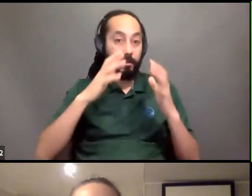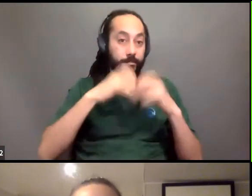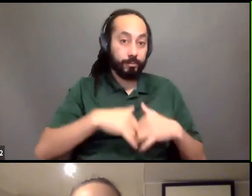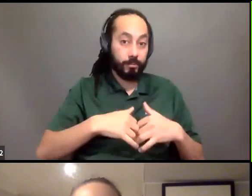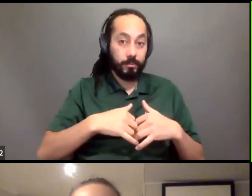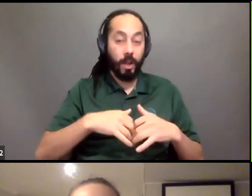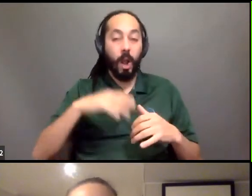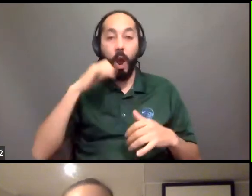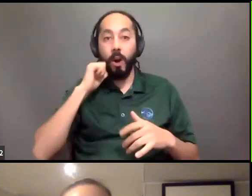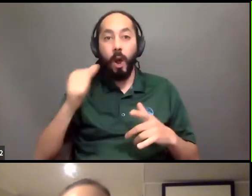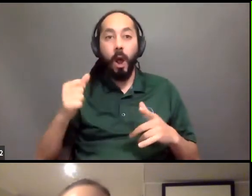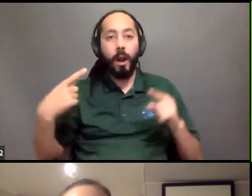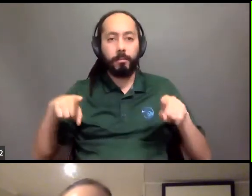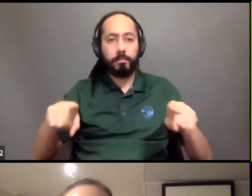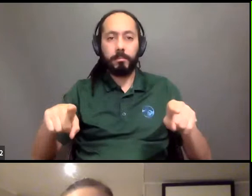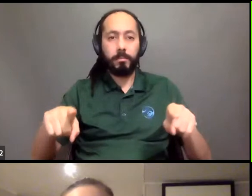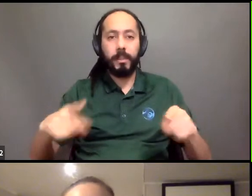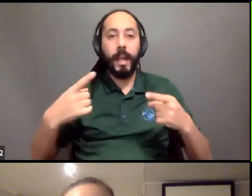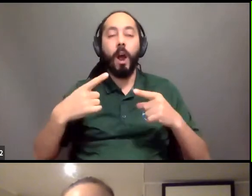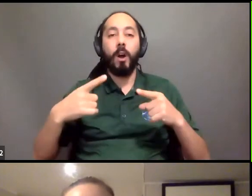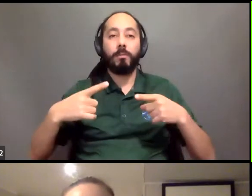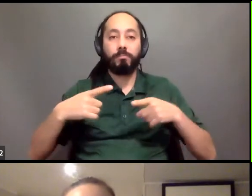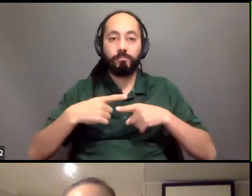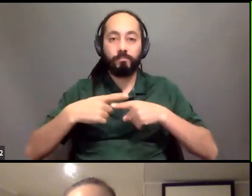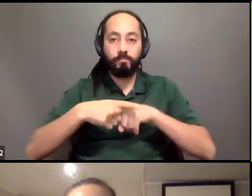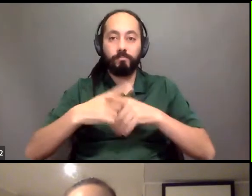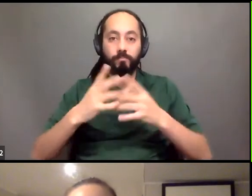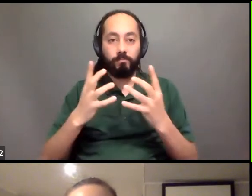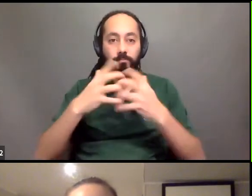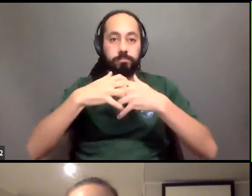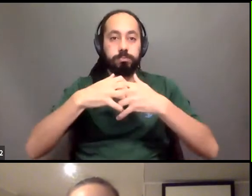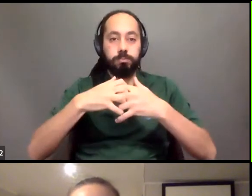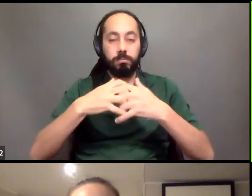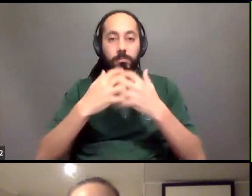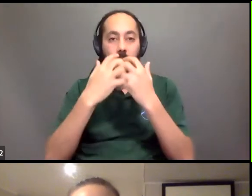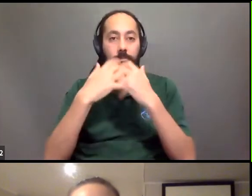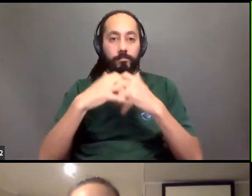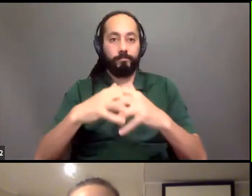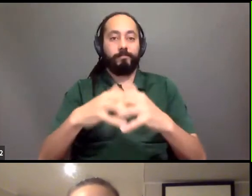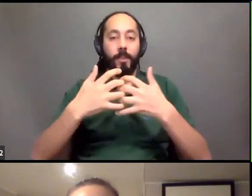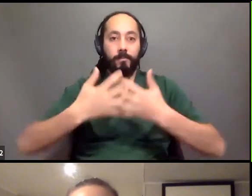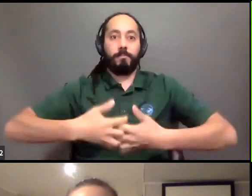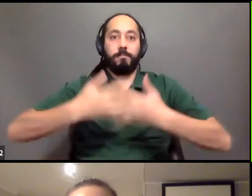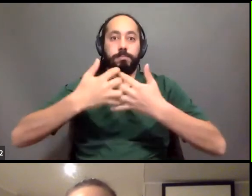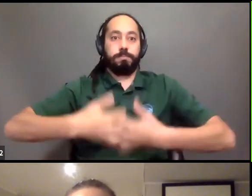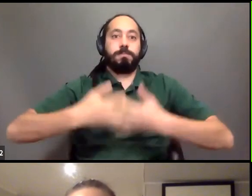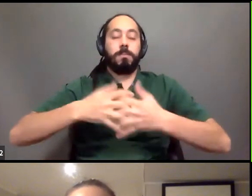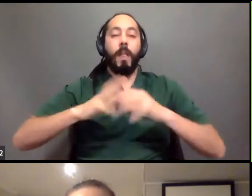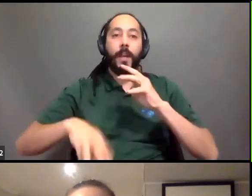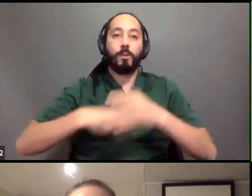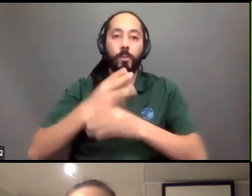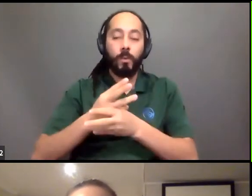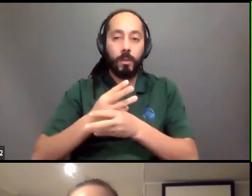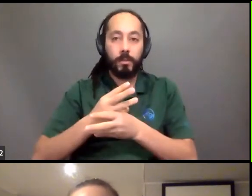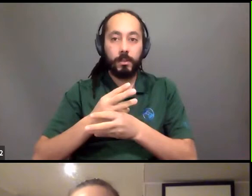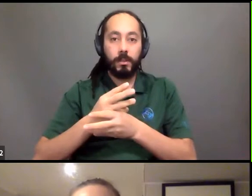but also to remember the whole world is like this, the entire world. And the fact that we can talk is the proof of that.